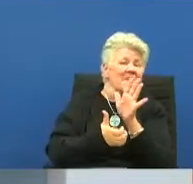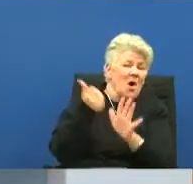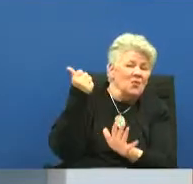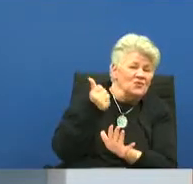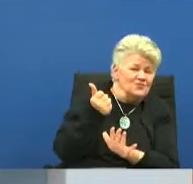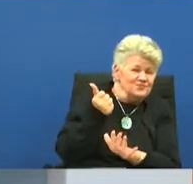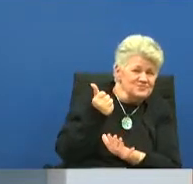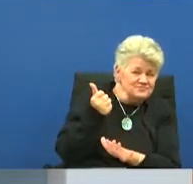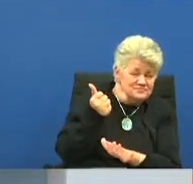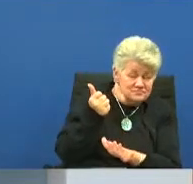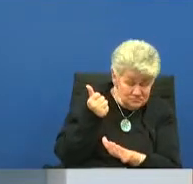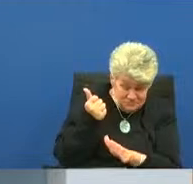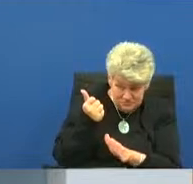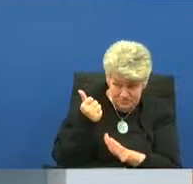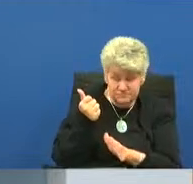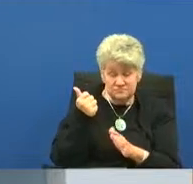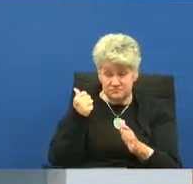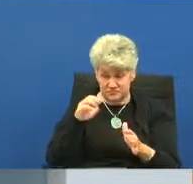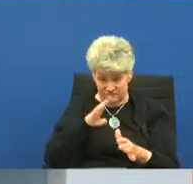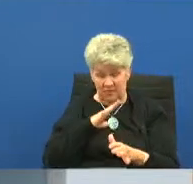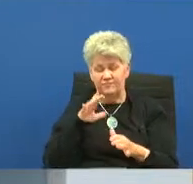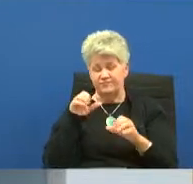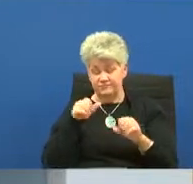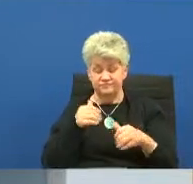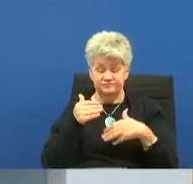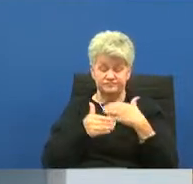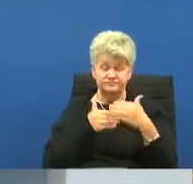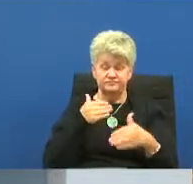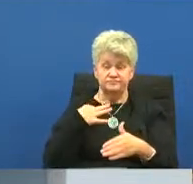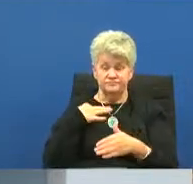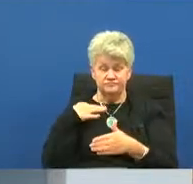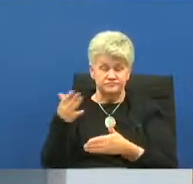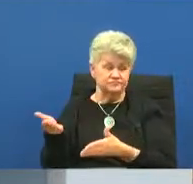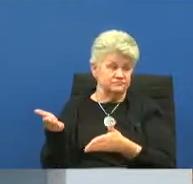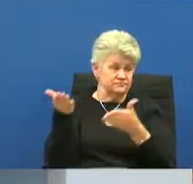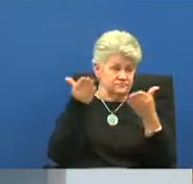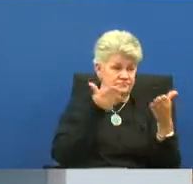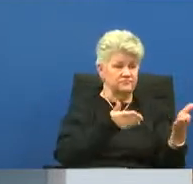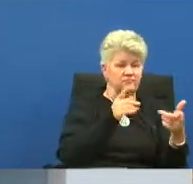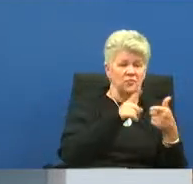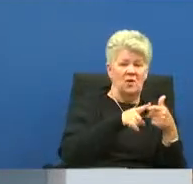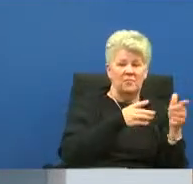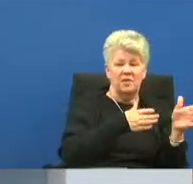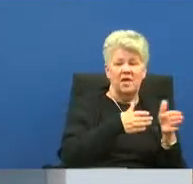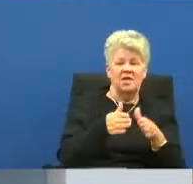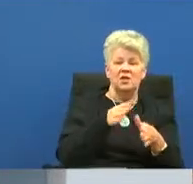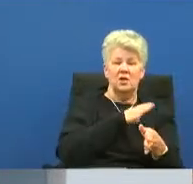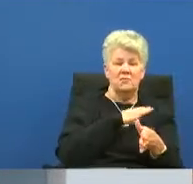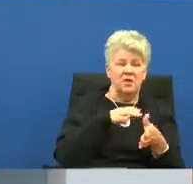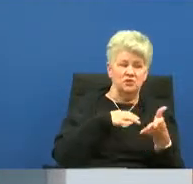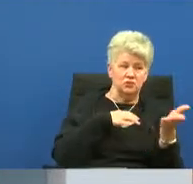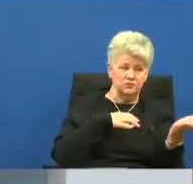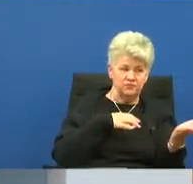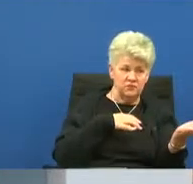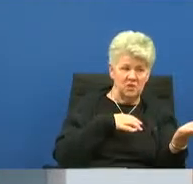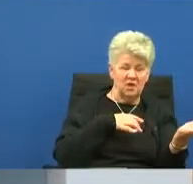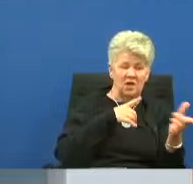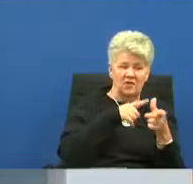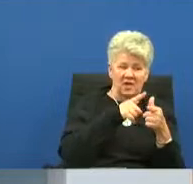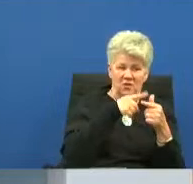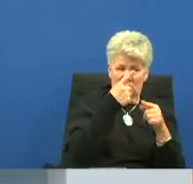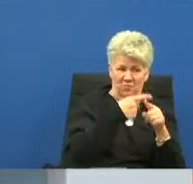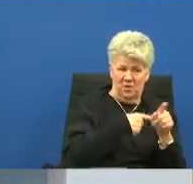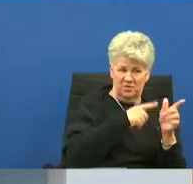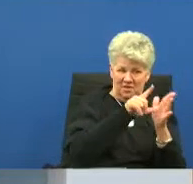can formally process an application, take it back to the Planning Commission, and ultimately a month later to council. Because of